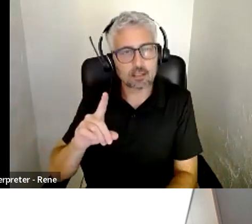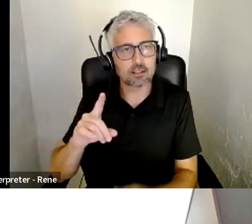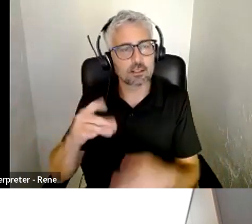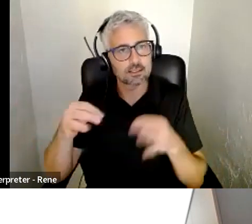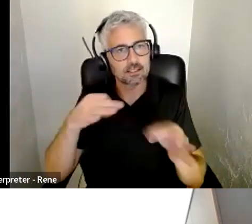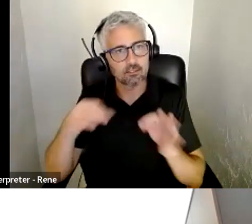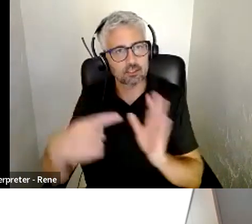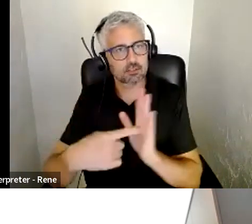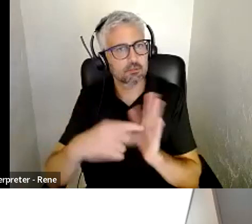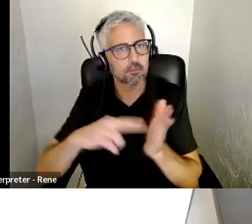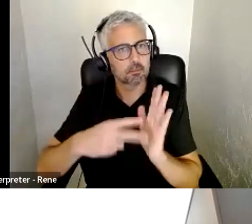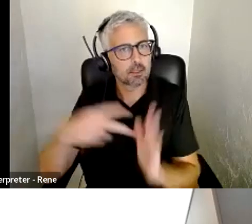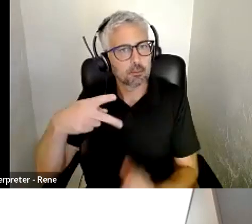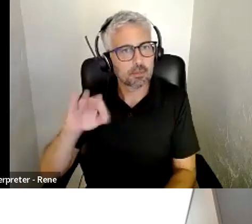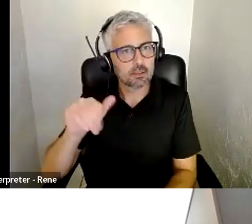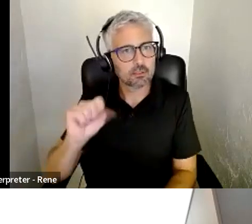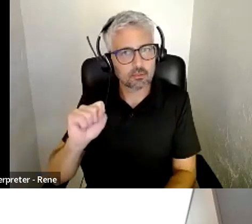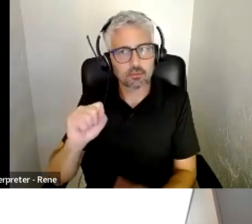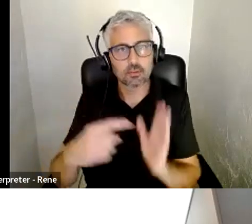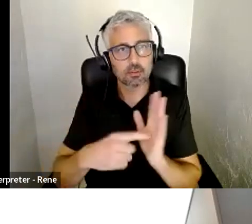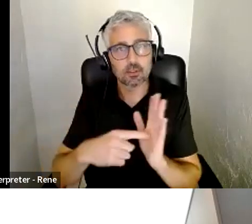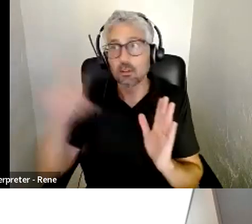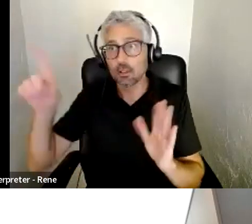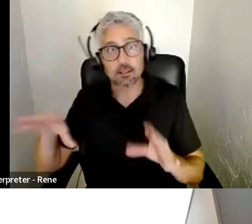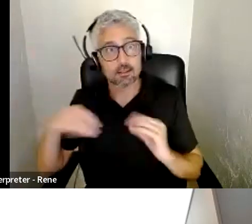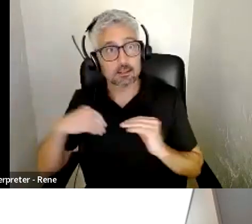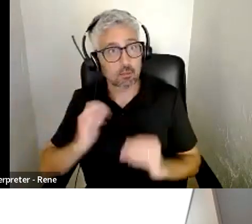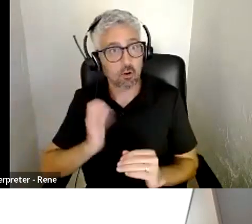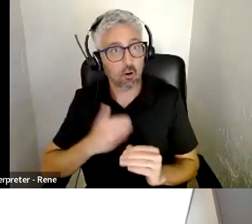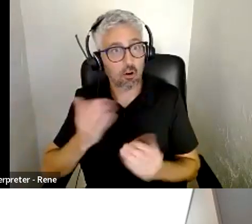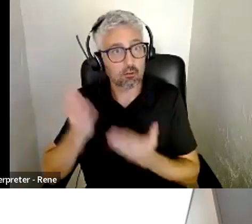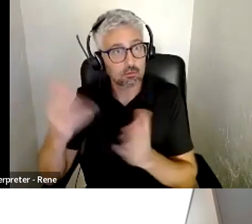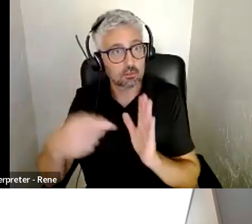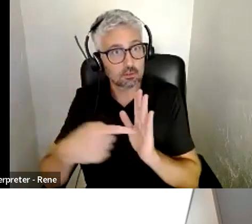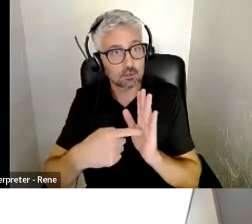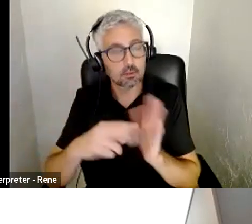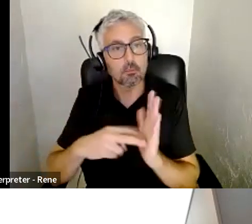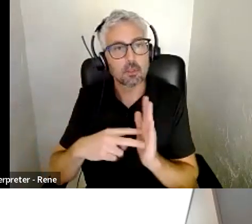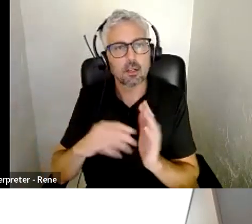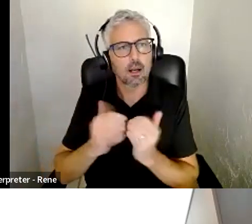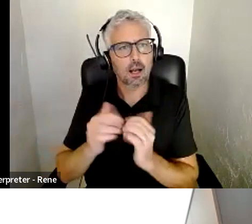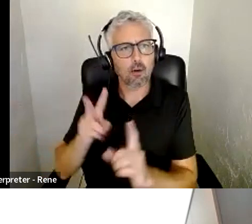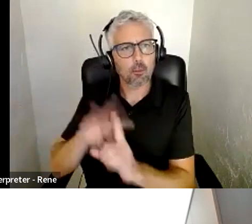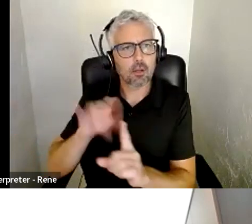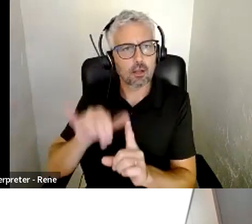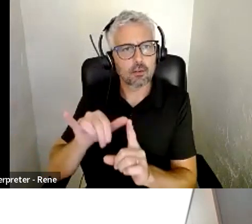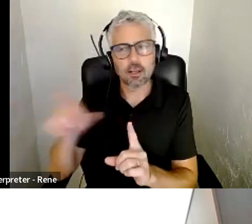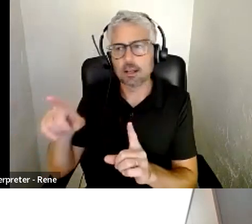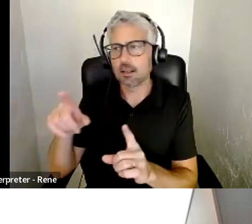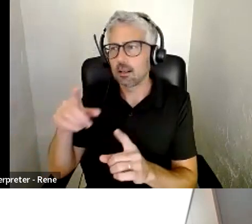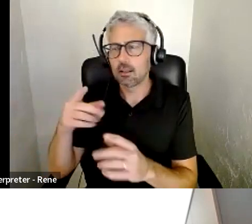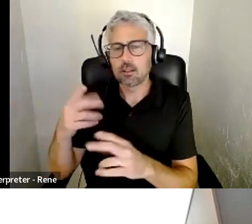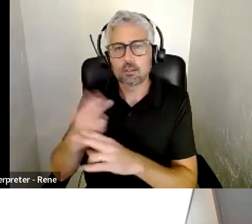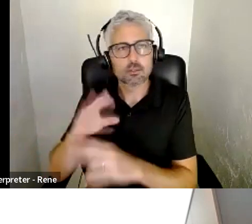definition of PFAS and have it adopted, then the implementation mechanism under federal acquisition